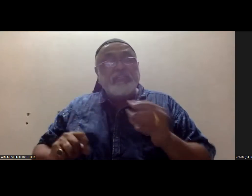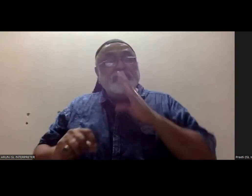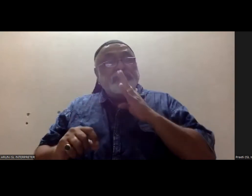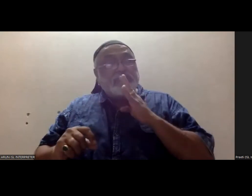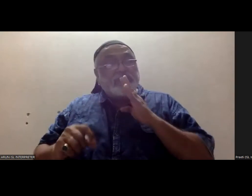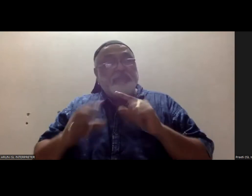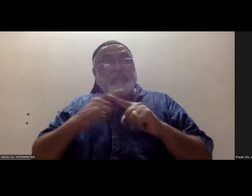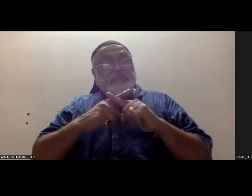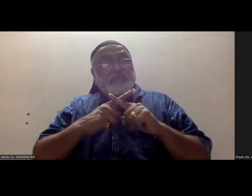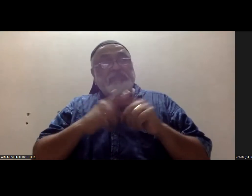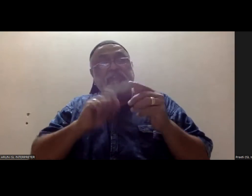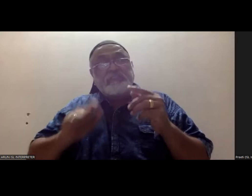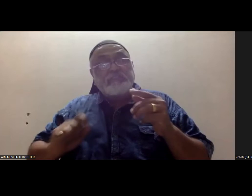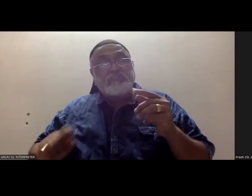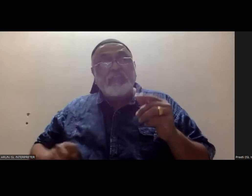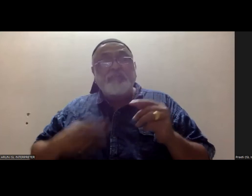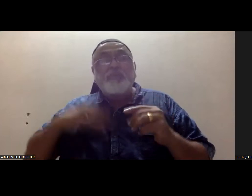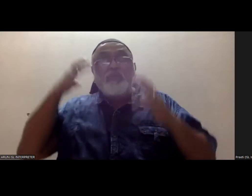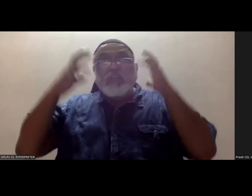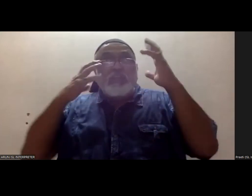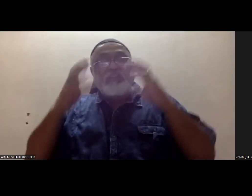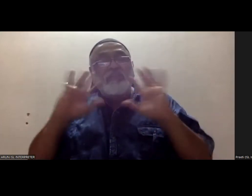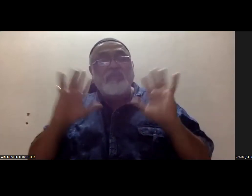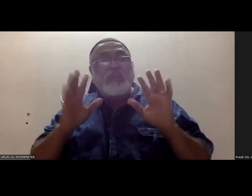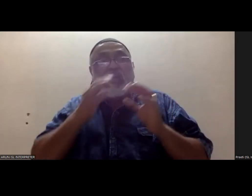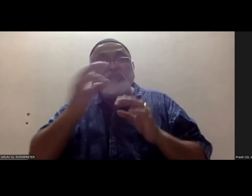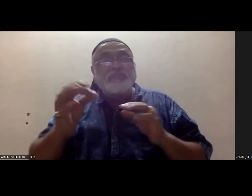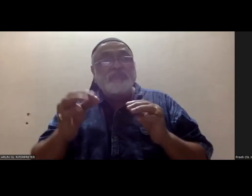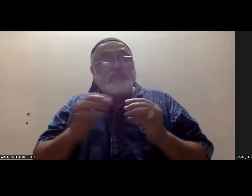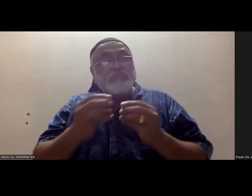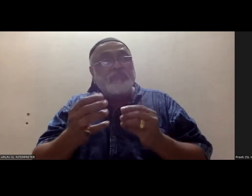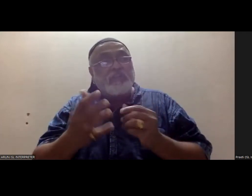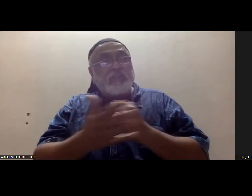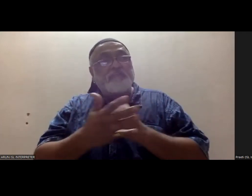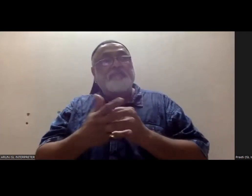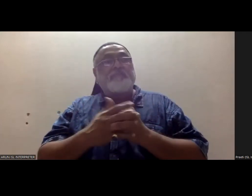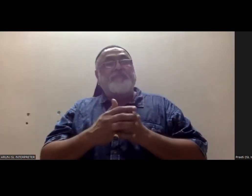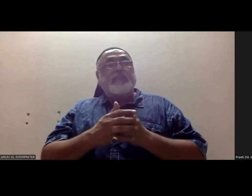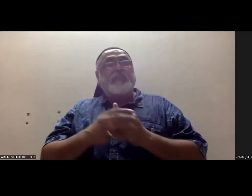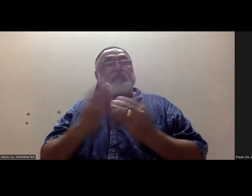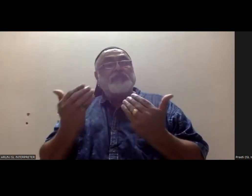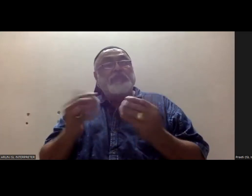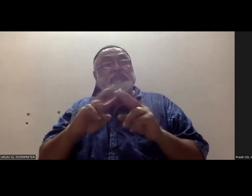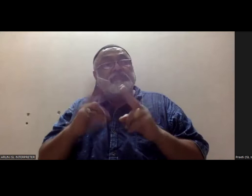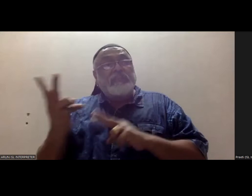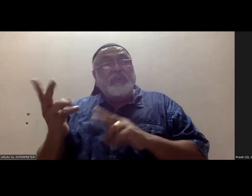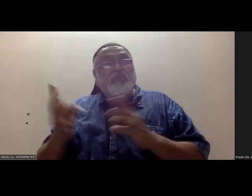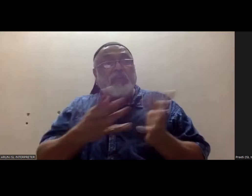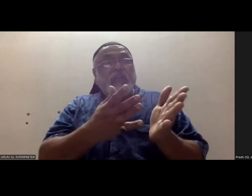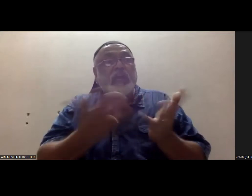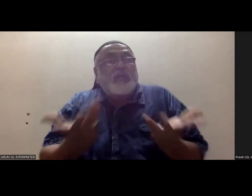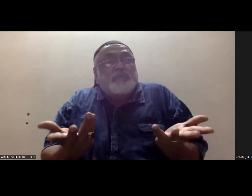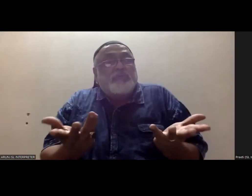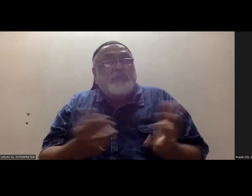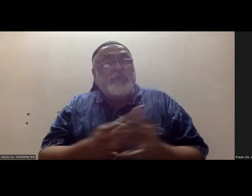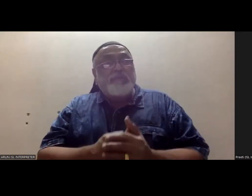I mean, I'm not worrying about anything. I'm asking you because to explore alternatives if there are any. Yes, I